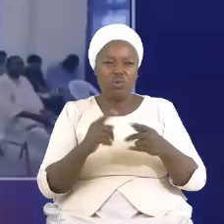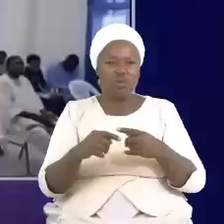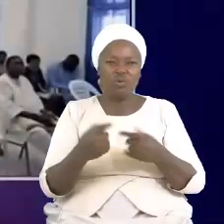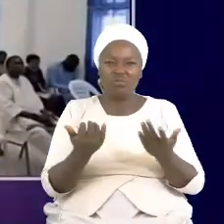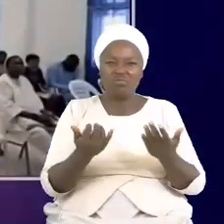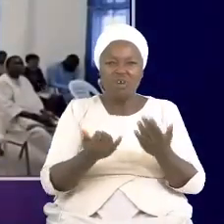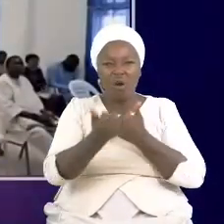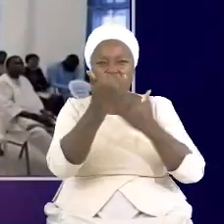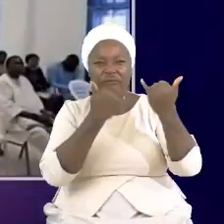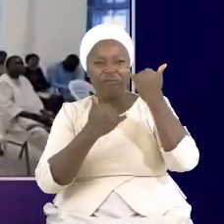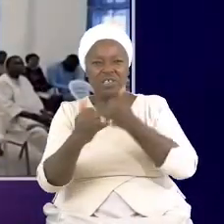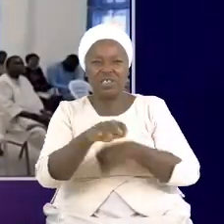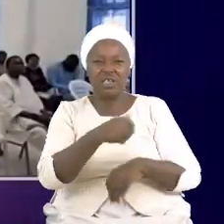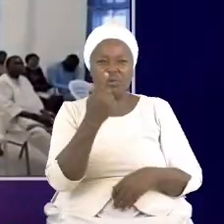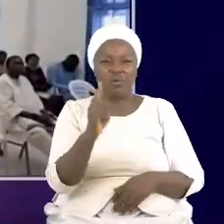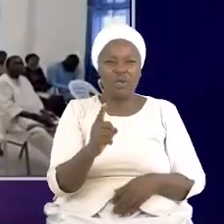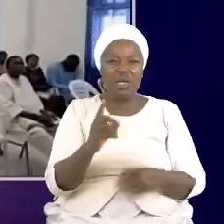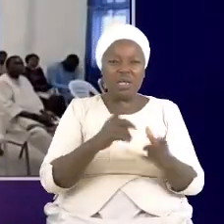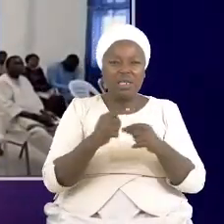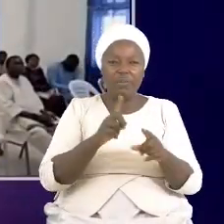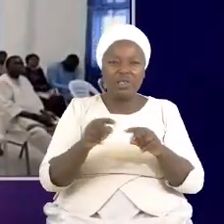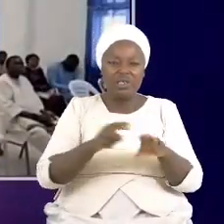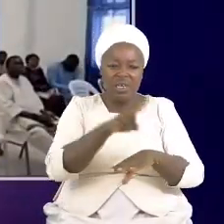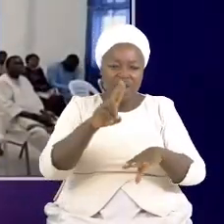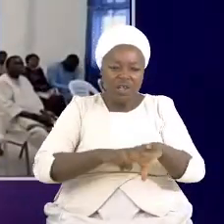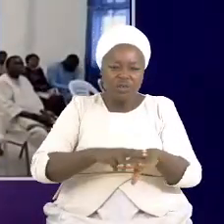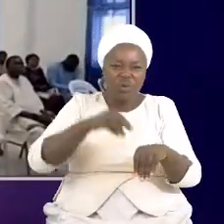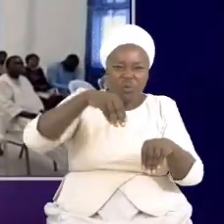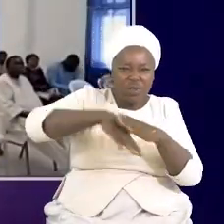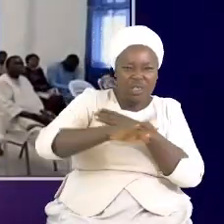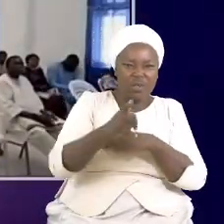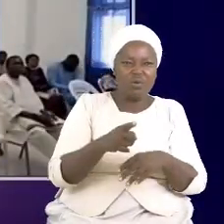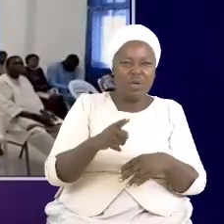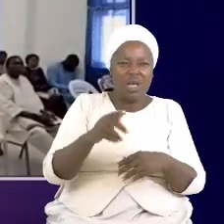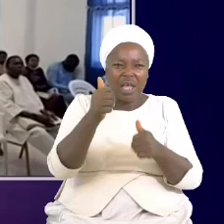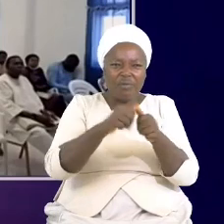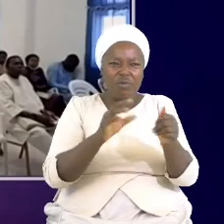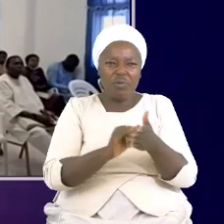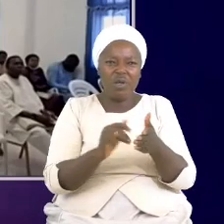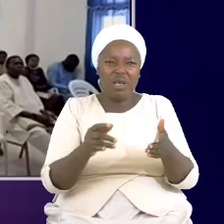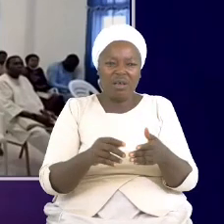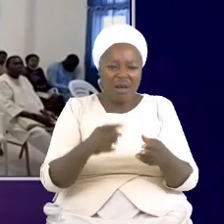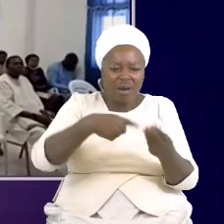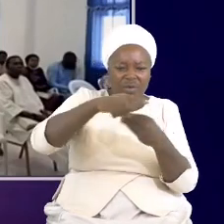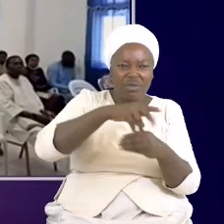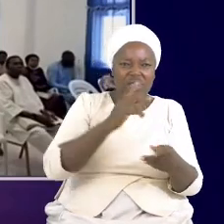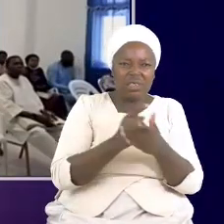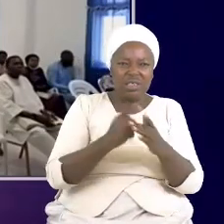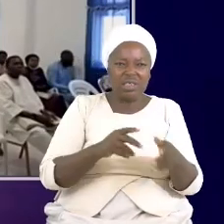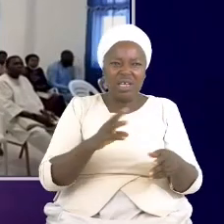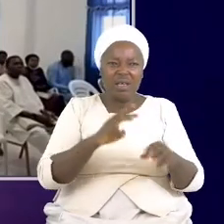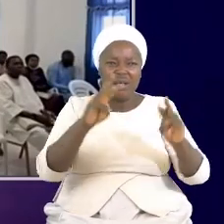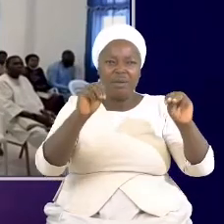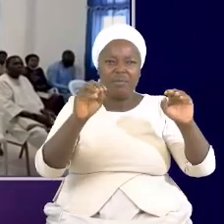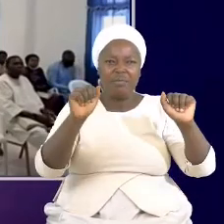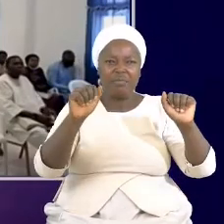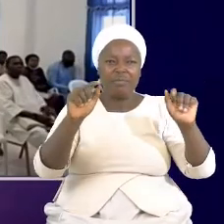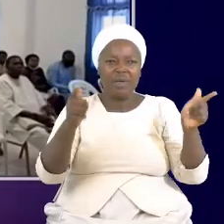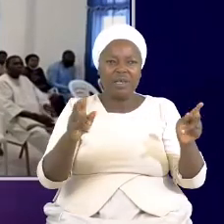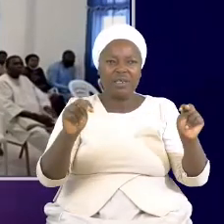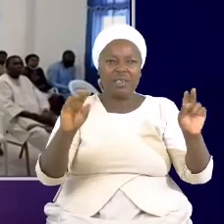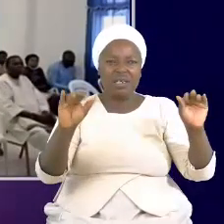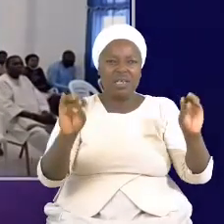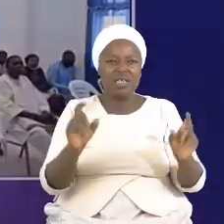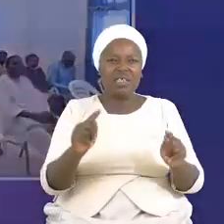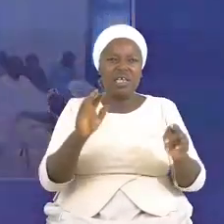it's like everywhere around you, there is a magnet that is attracting offense out of